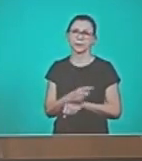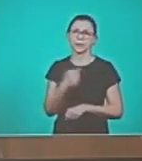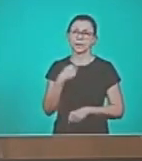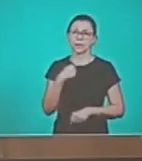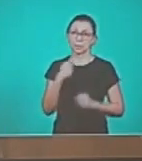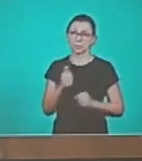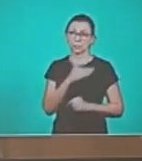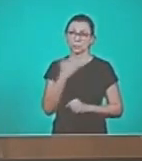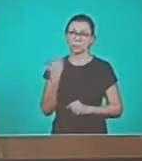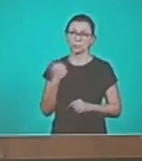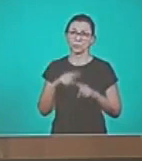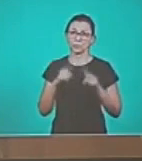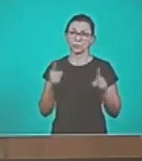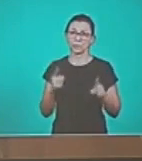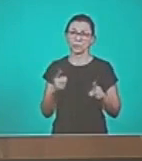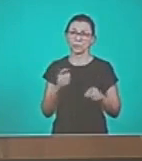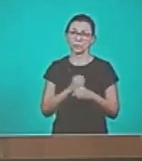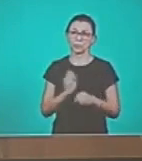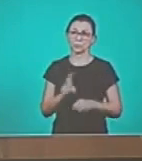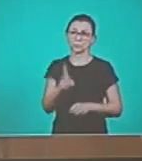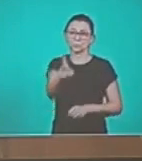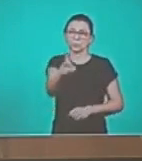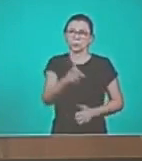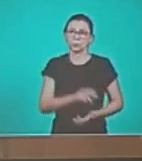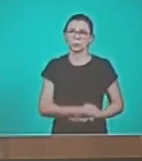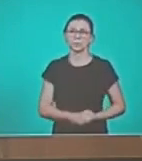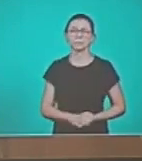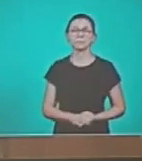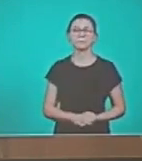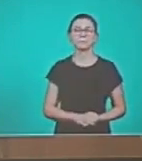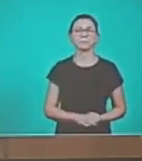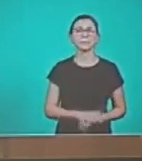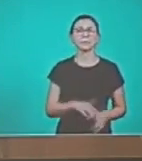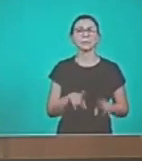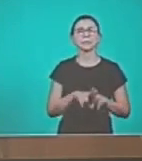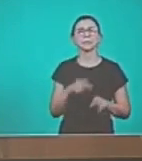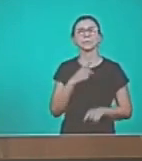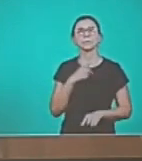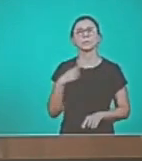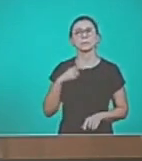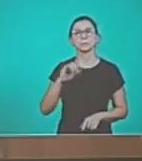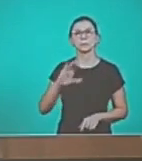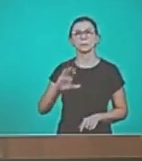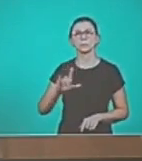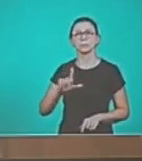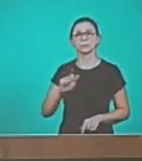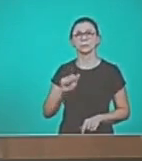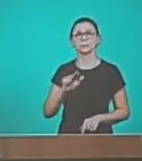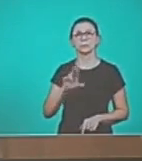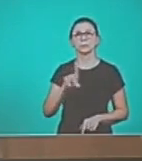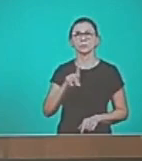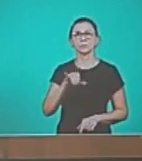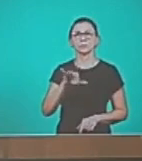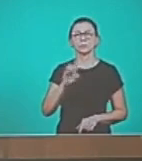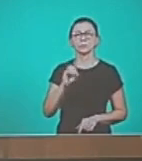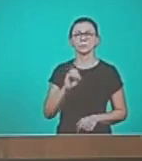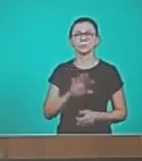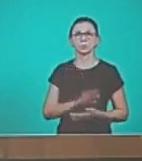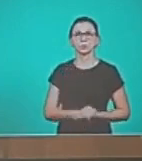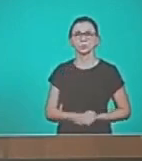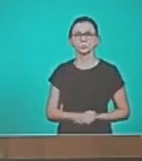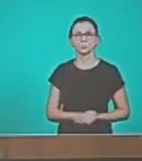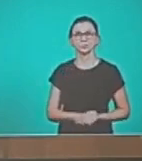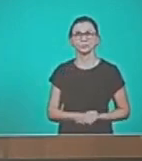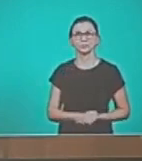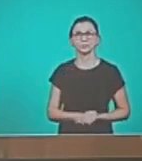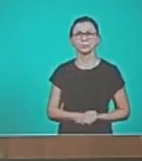stop, but the work of the Holy Spirit cannot stop. Look at this. Pastor also Claudio da Cruz from